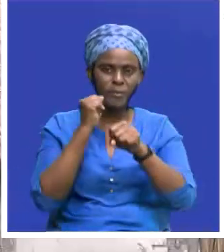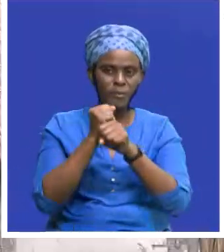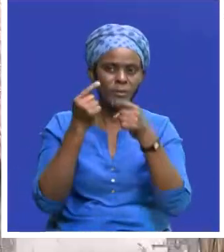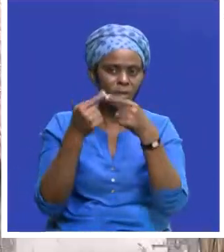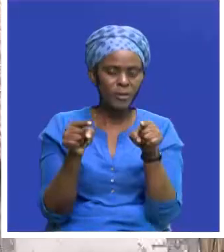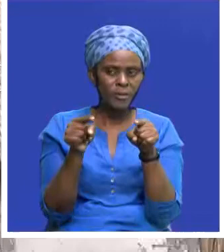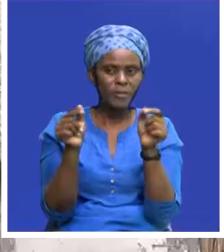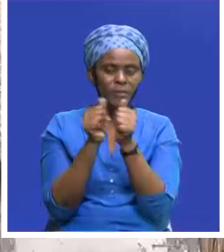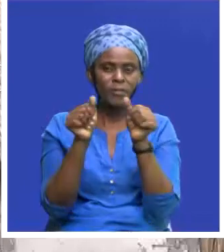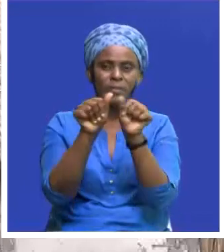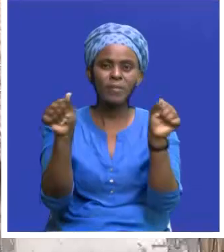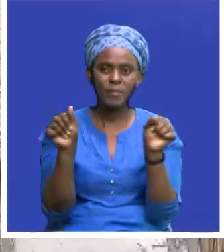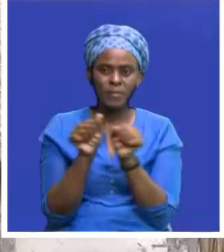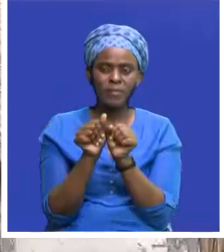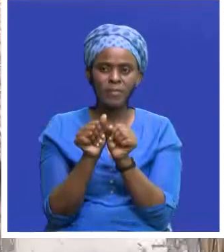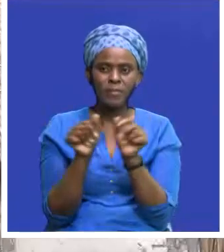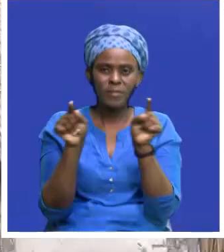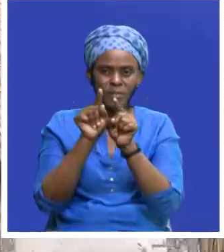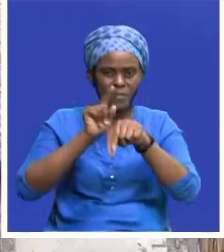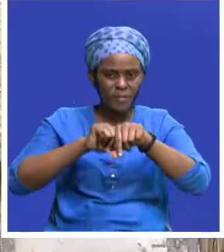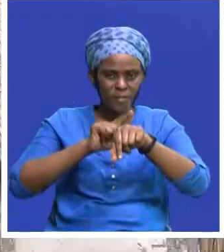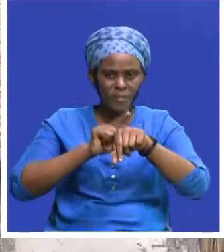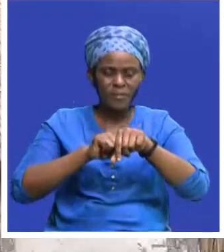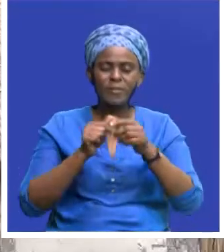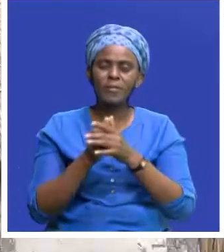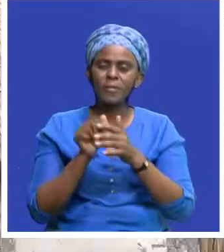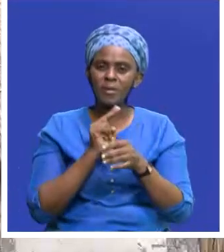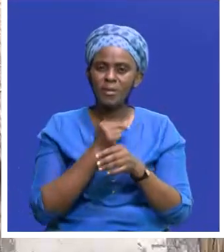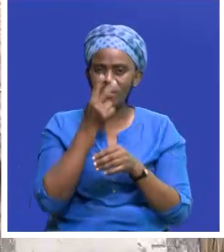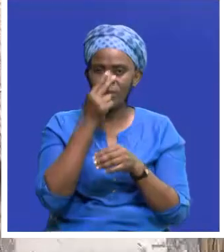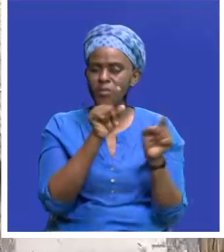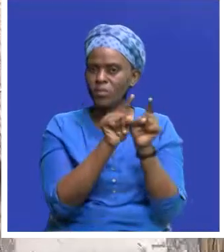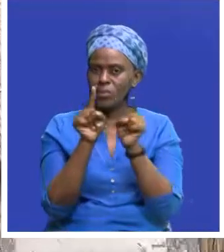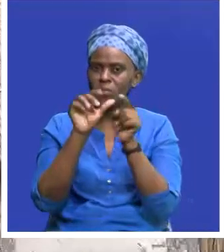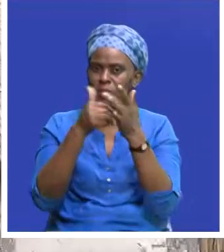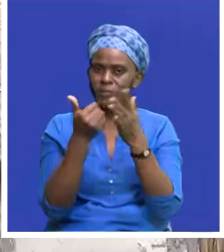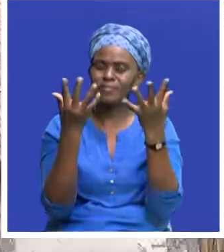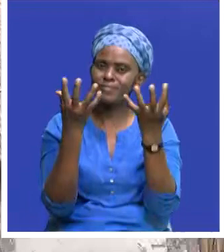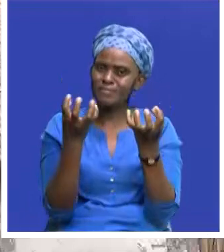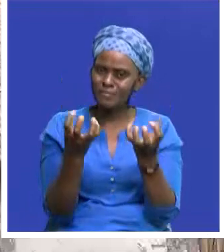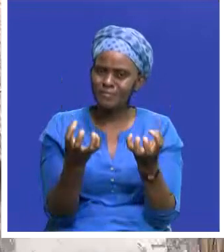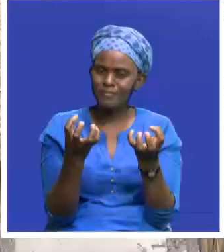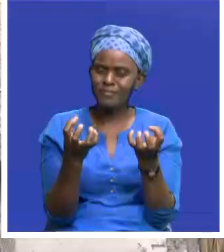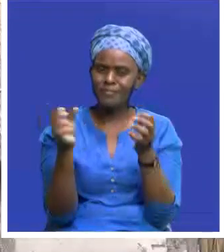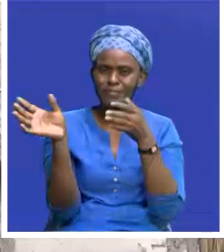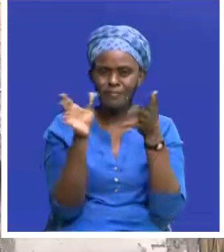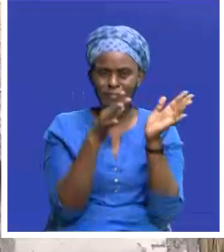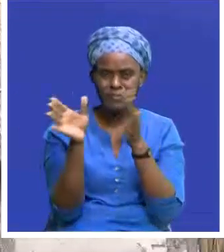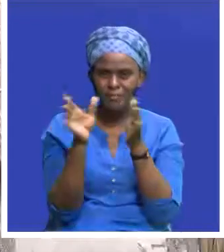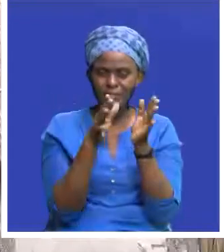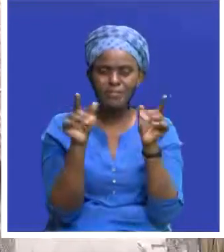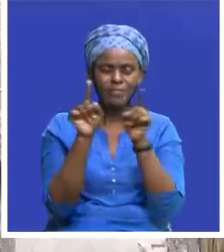early this year affected the area. And during this period, we saw also how the dry spells has come in now,